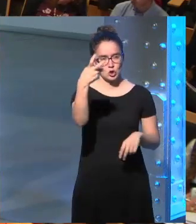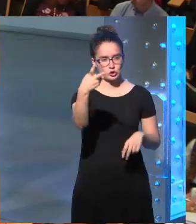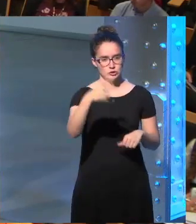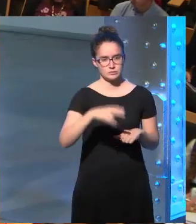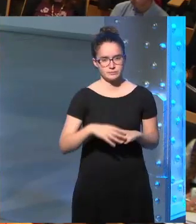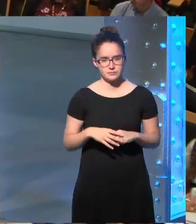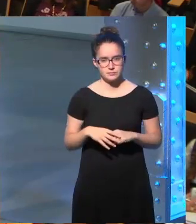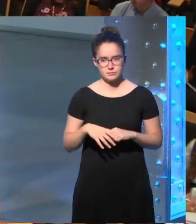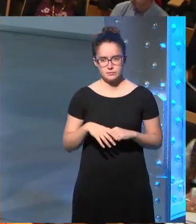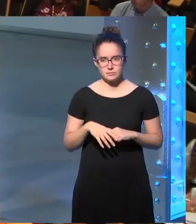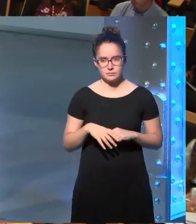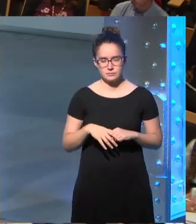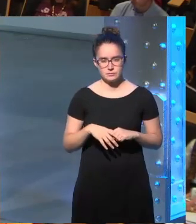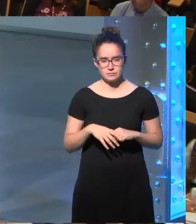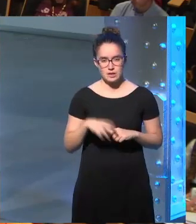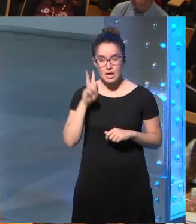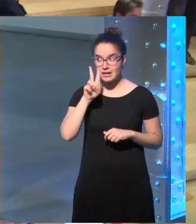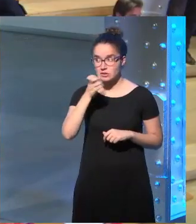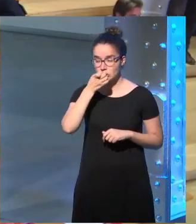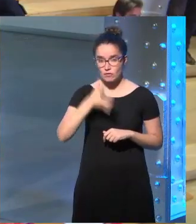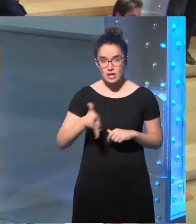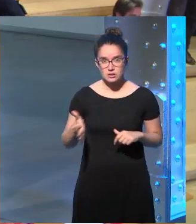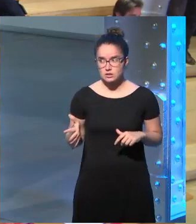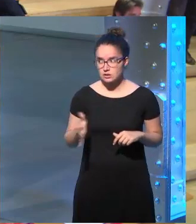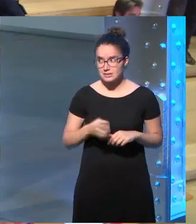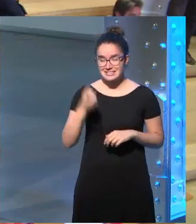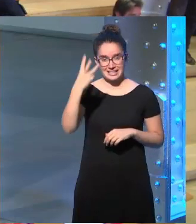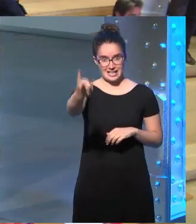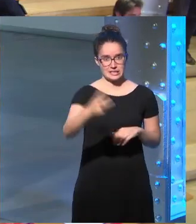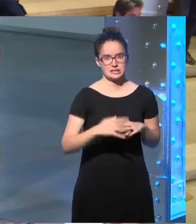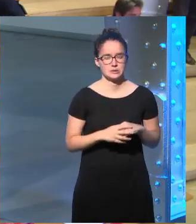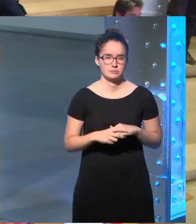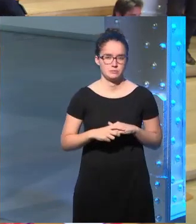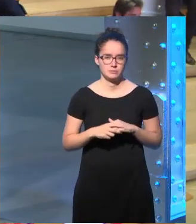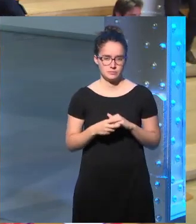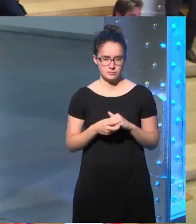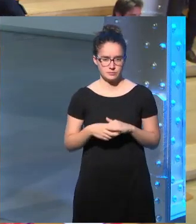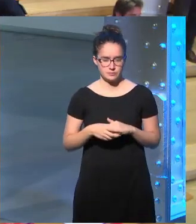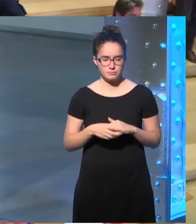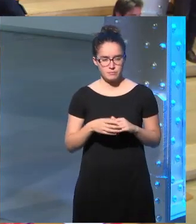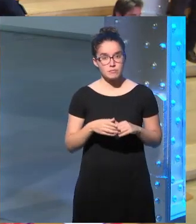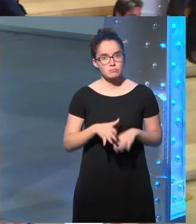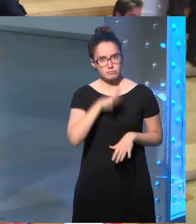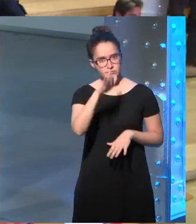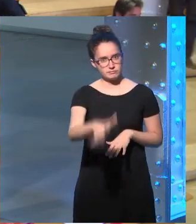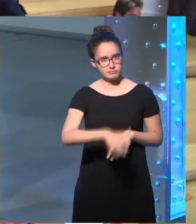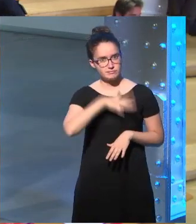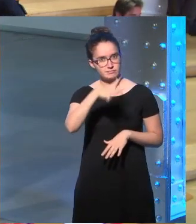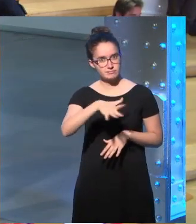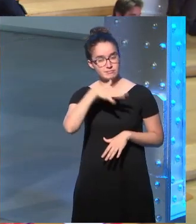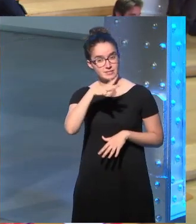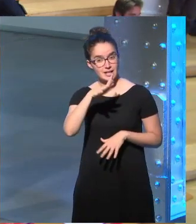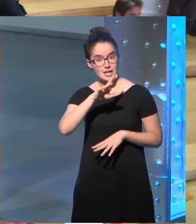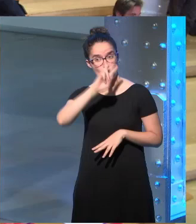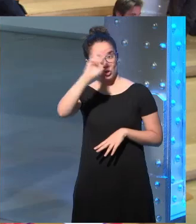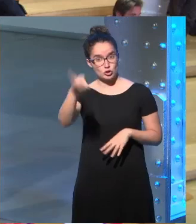That's very impressive. Two people. I don't know if I've missed anyone. Three.